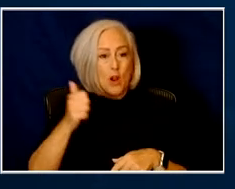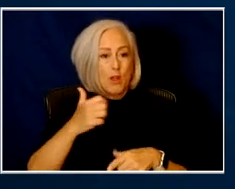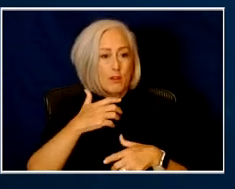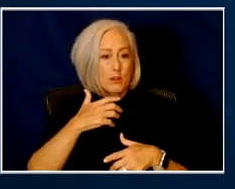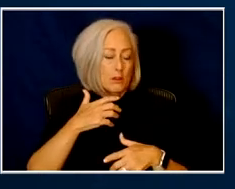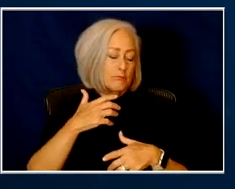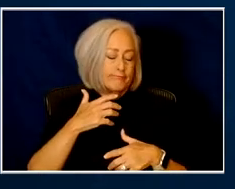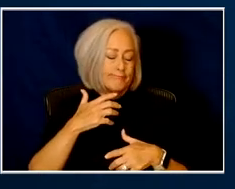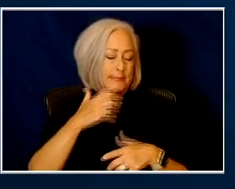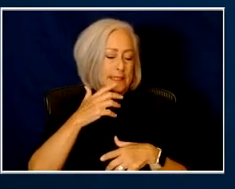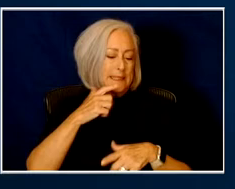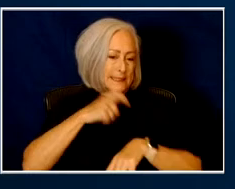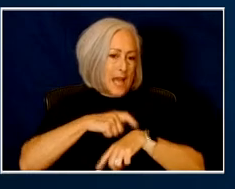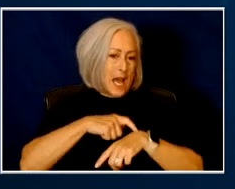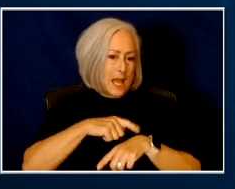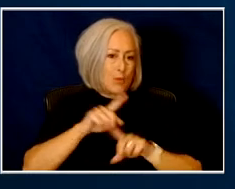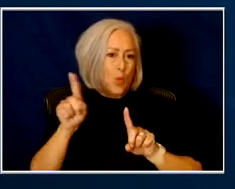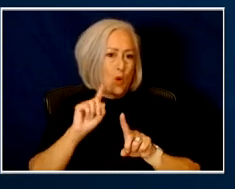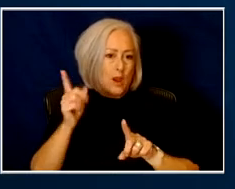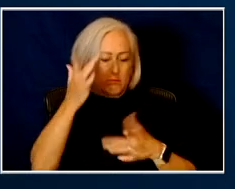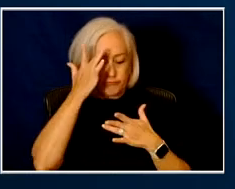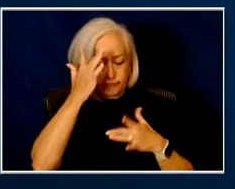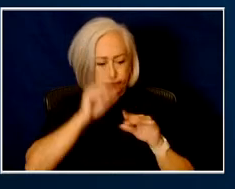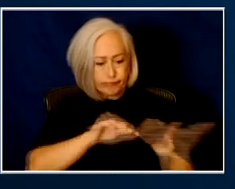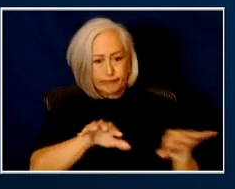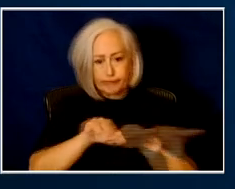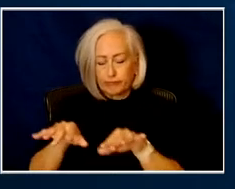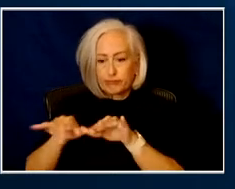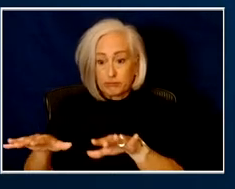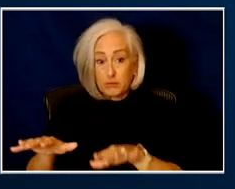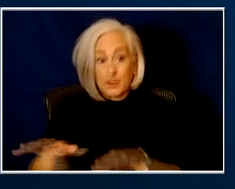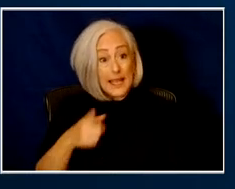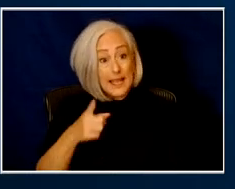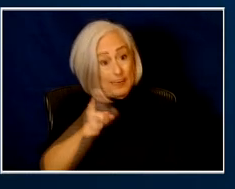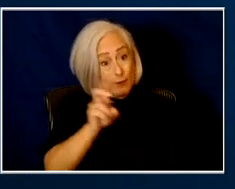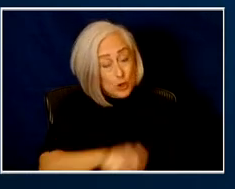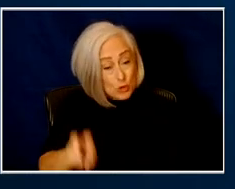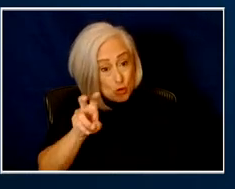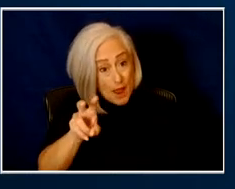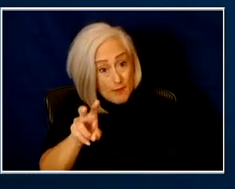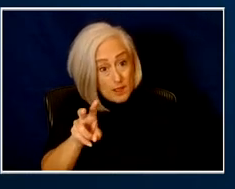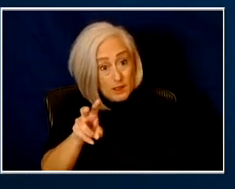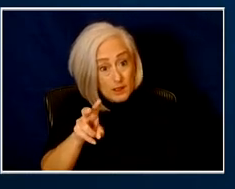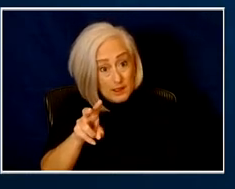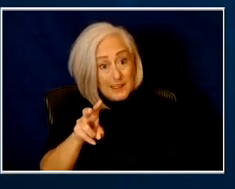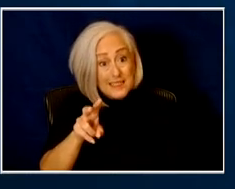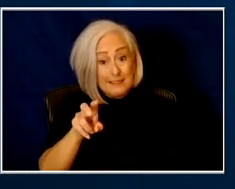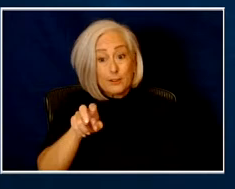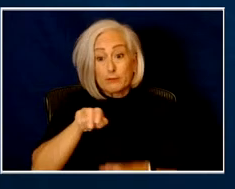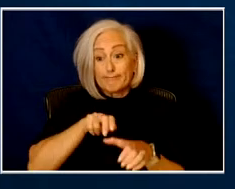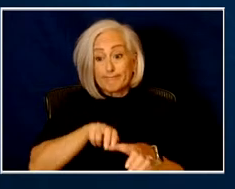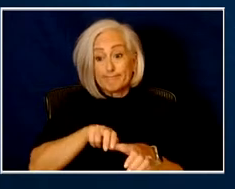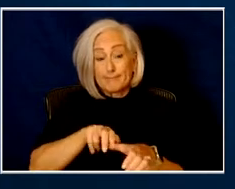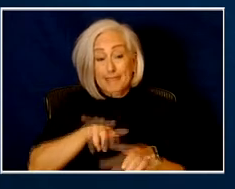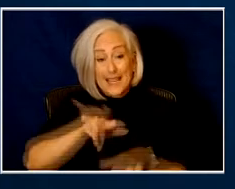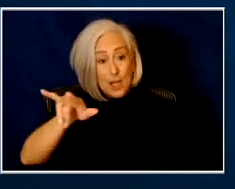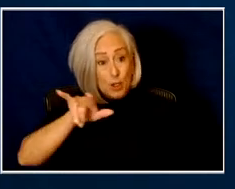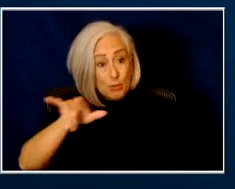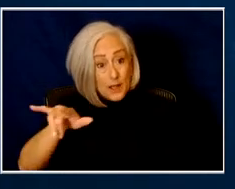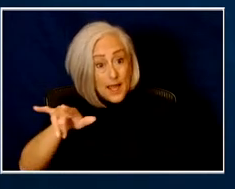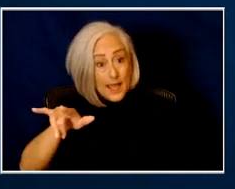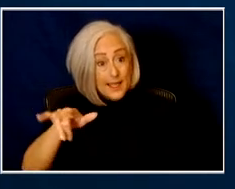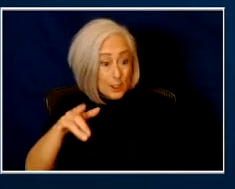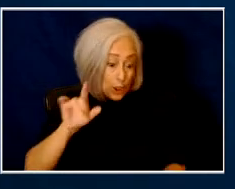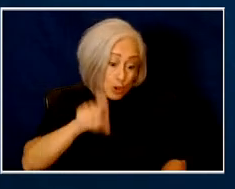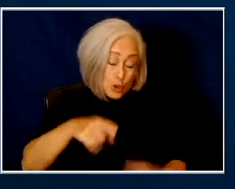who that individual while in the airport or the airplane or wherever they might be to wear that mask so that they can stay healthy at least for their vacation or where they're